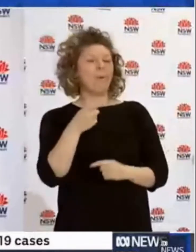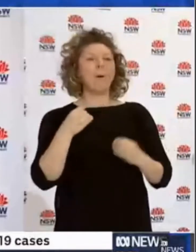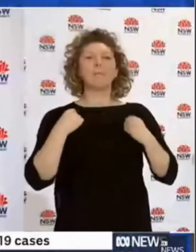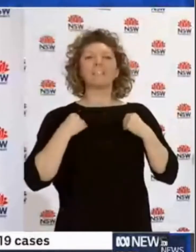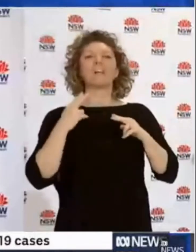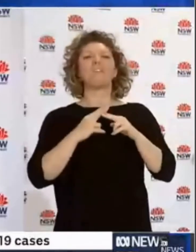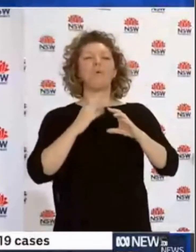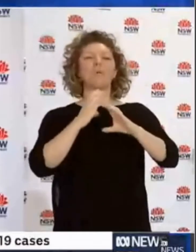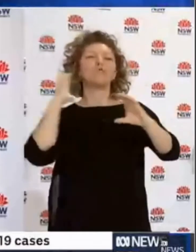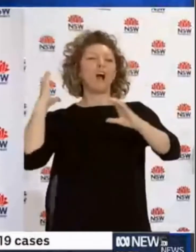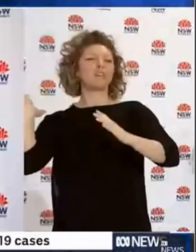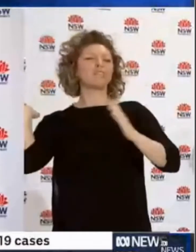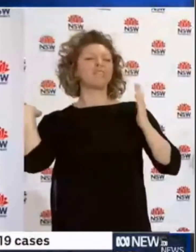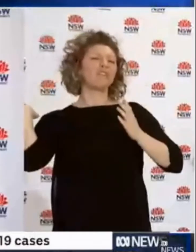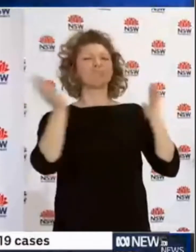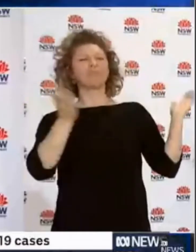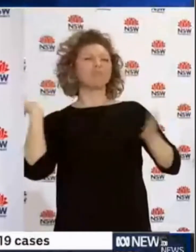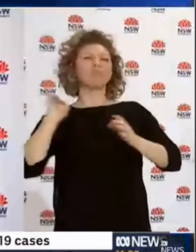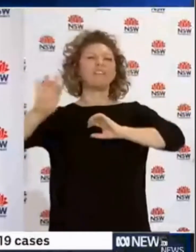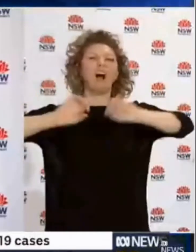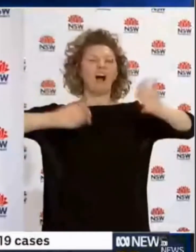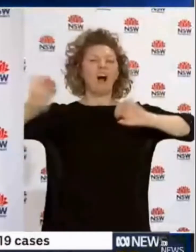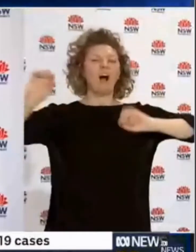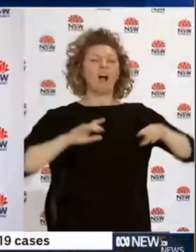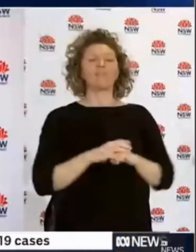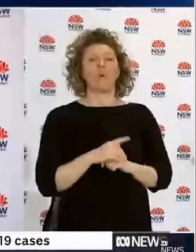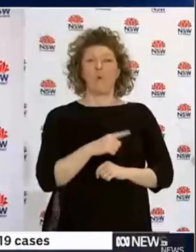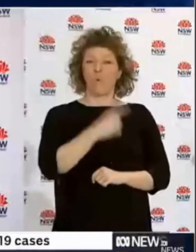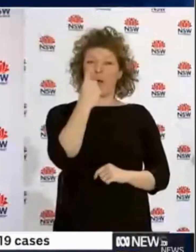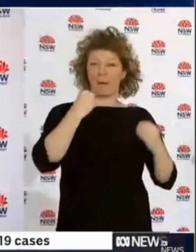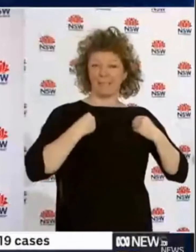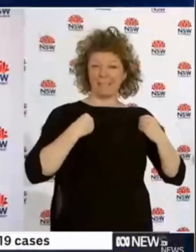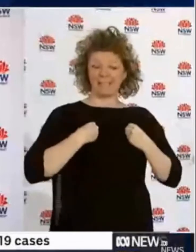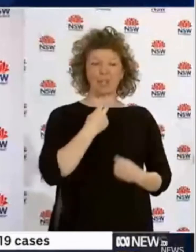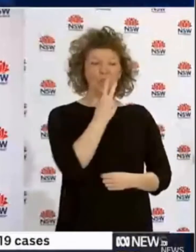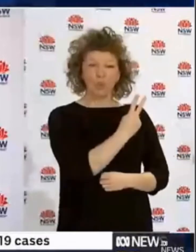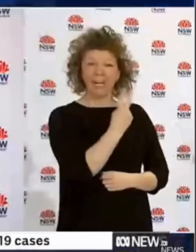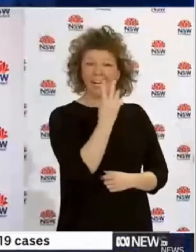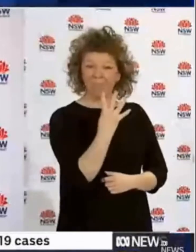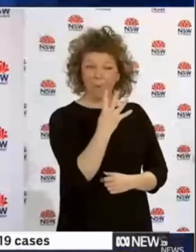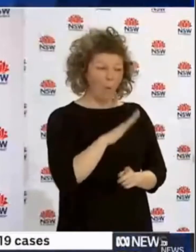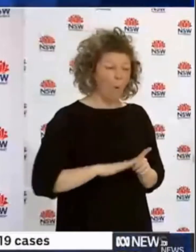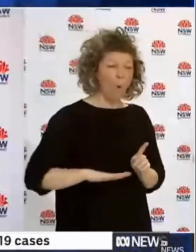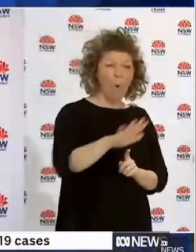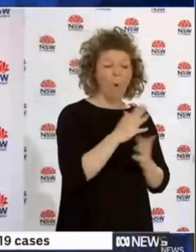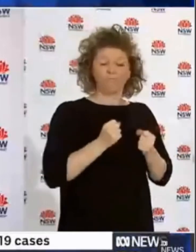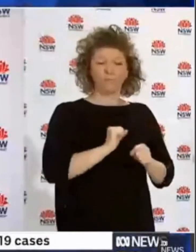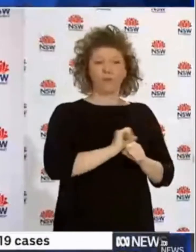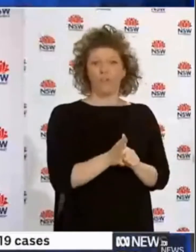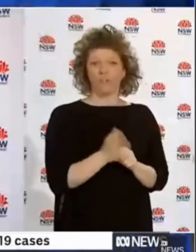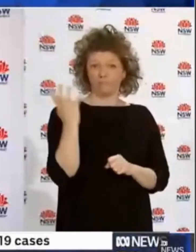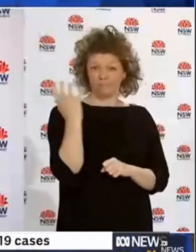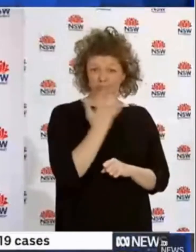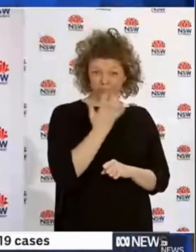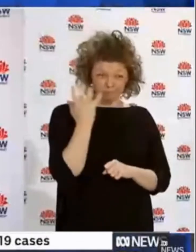organisation where 24 workers have become positive. Now, again, that's a similar situation. We need